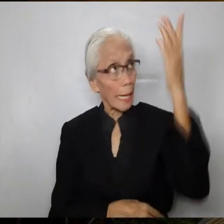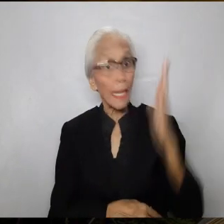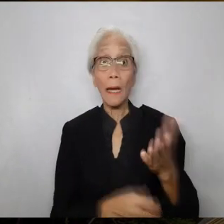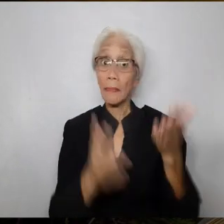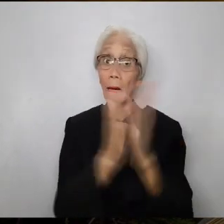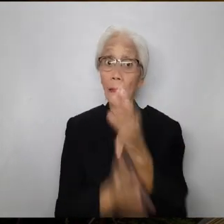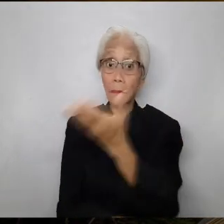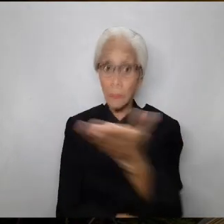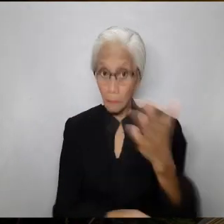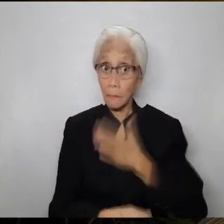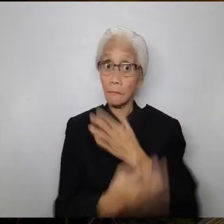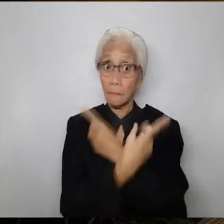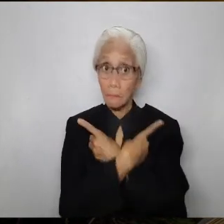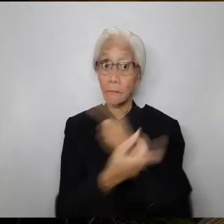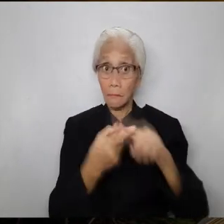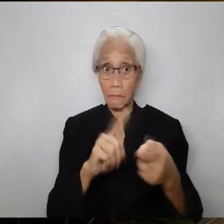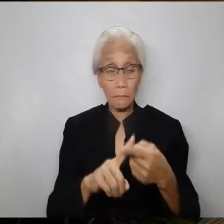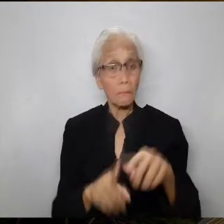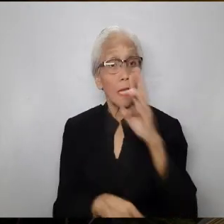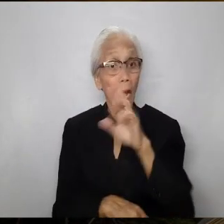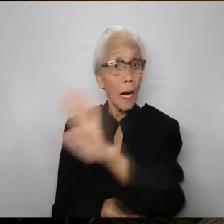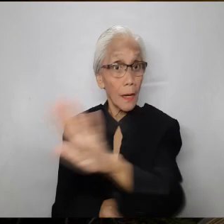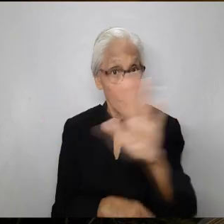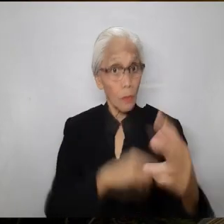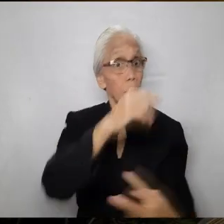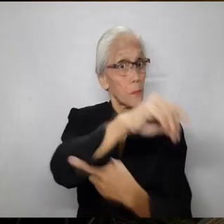life. Now, God